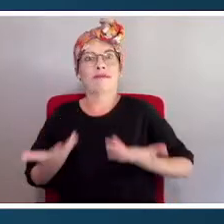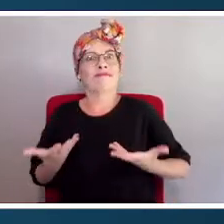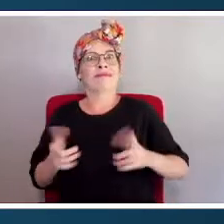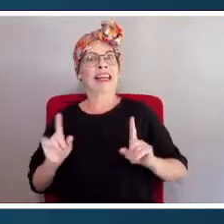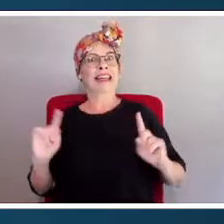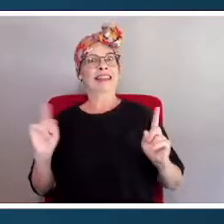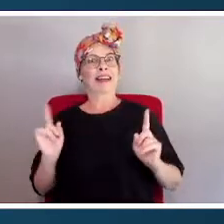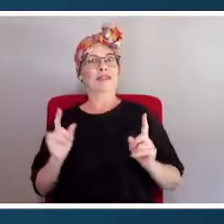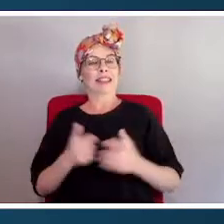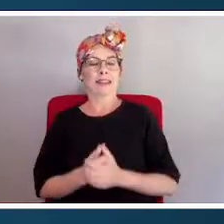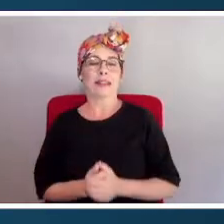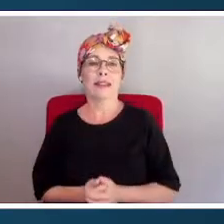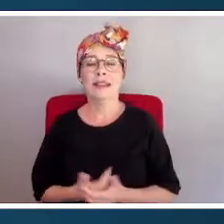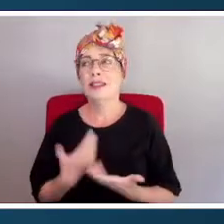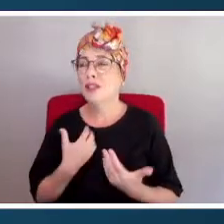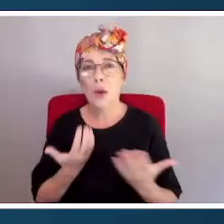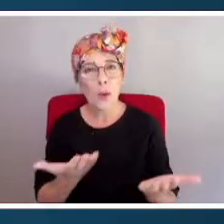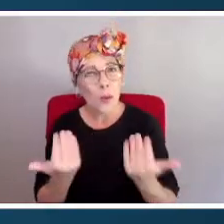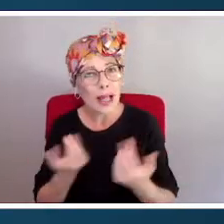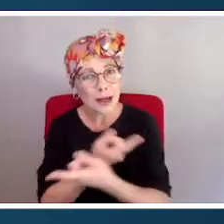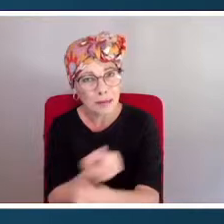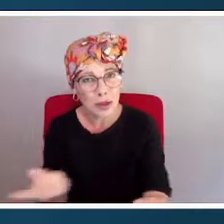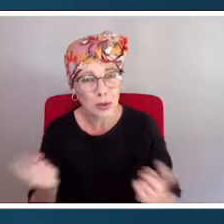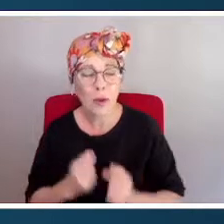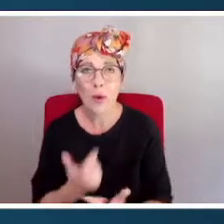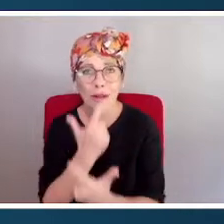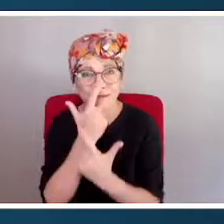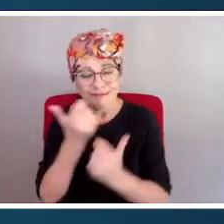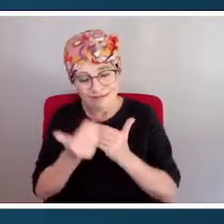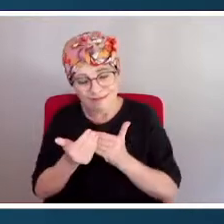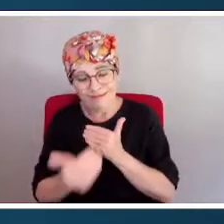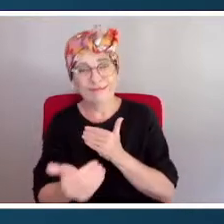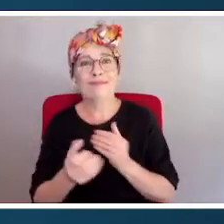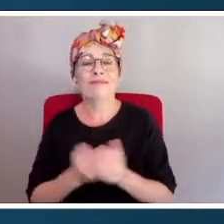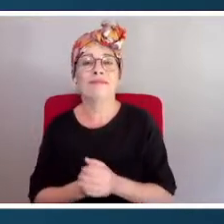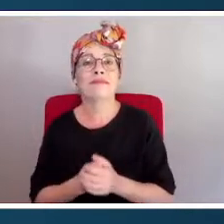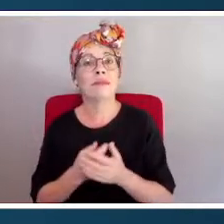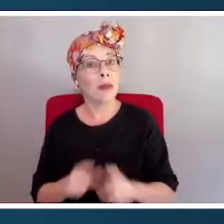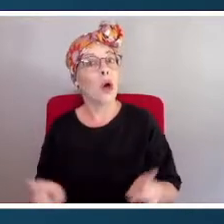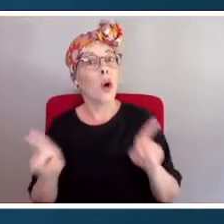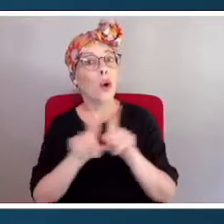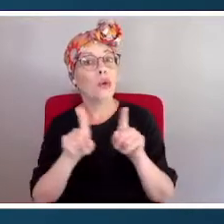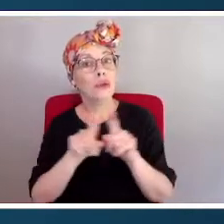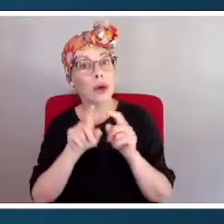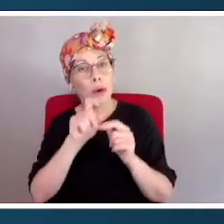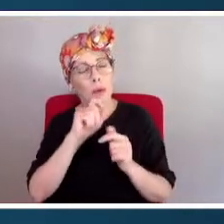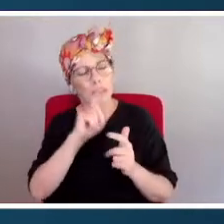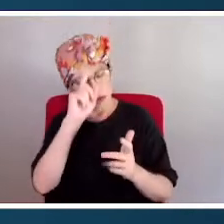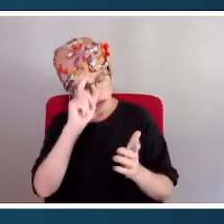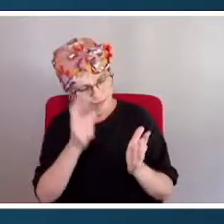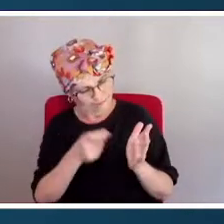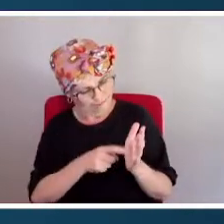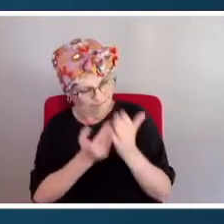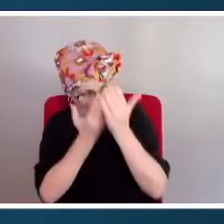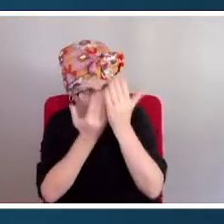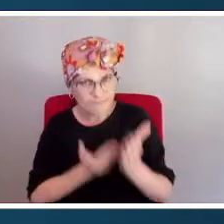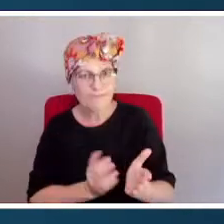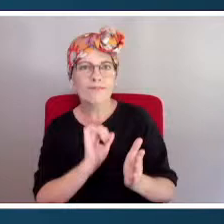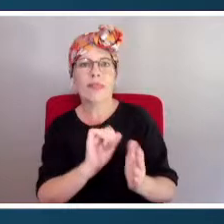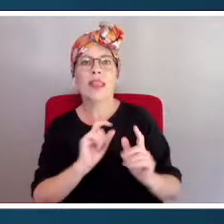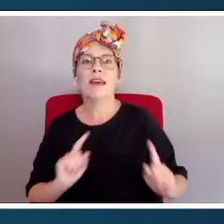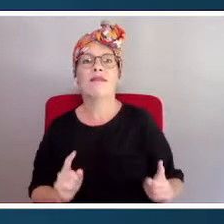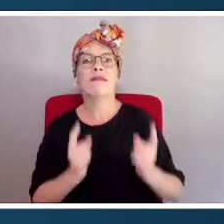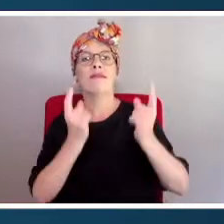for the conference. I'd also like to pay my respects to the first Australians on whose traditional lands we meet